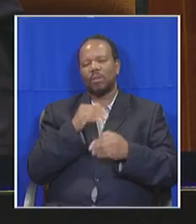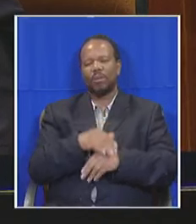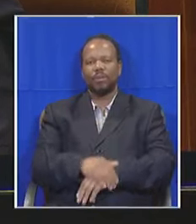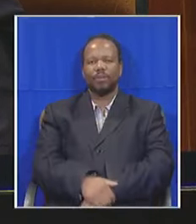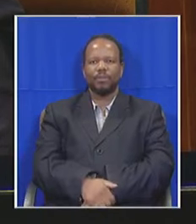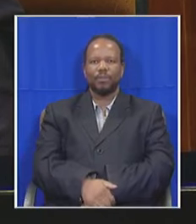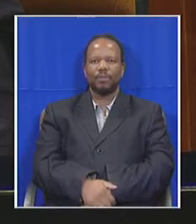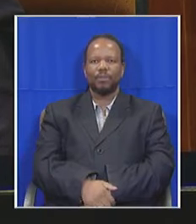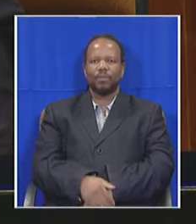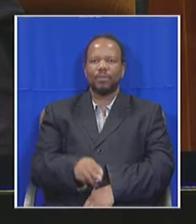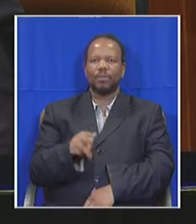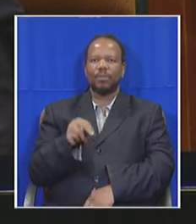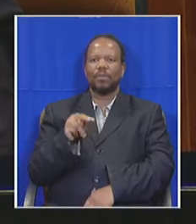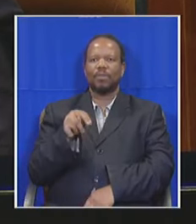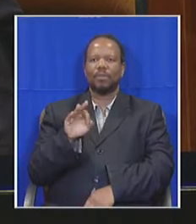Togoza NFP.